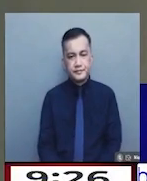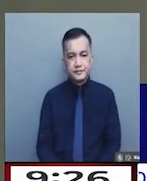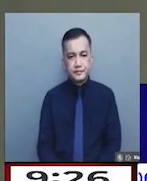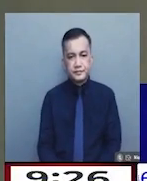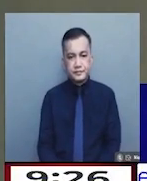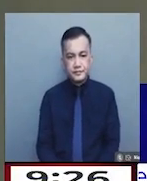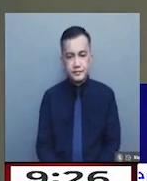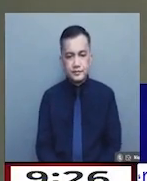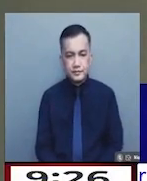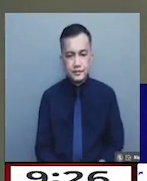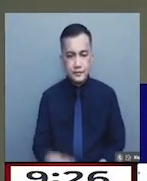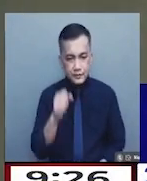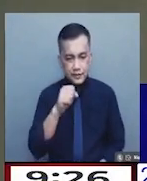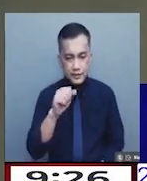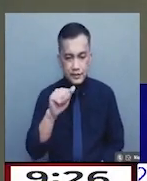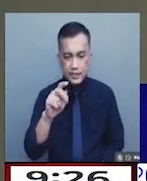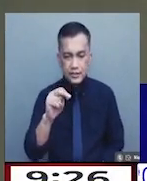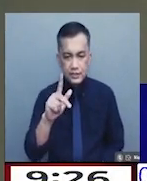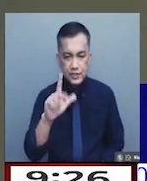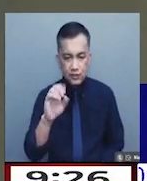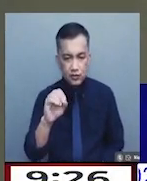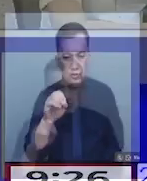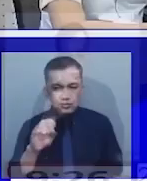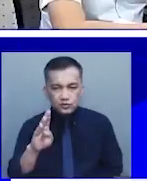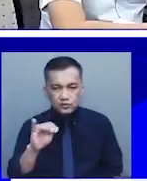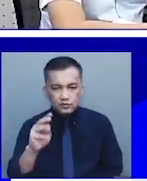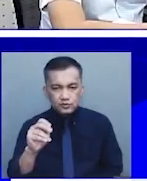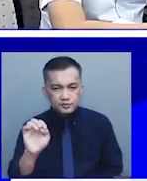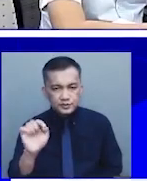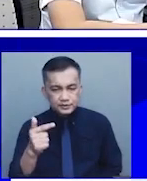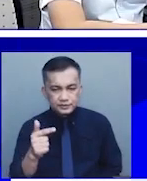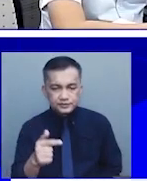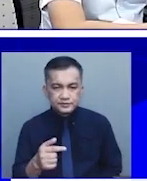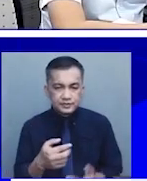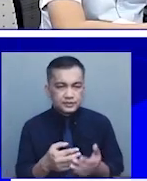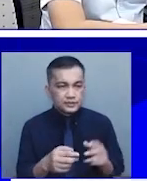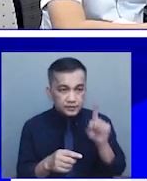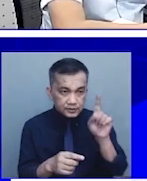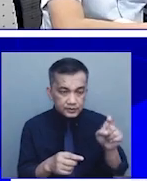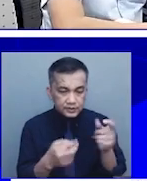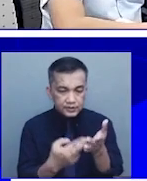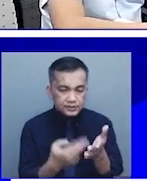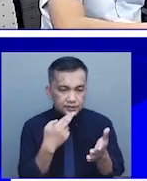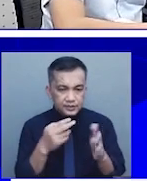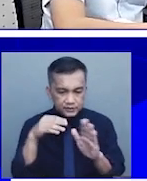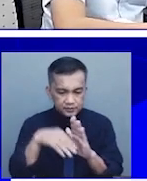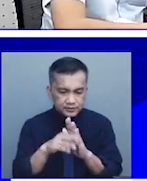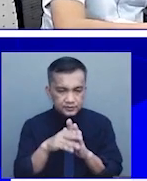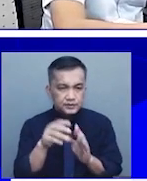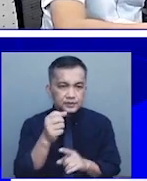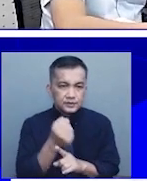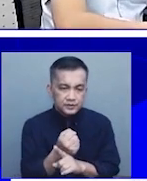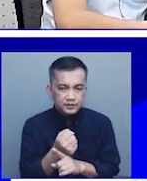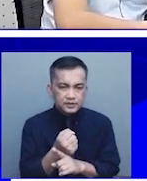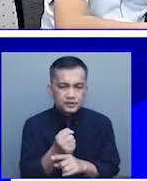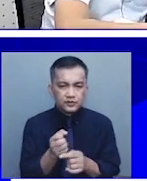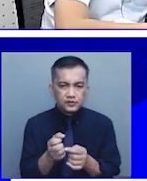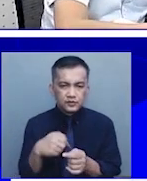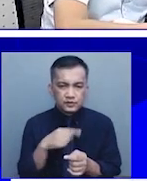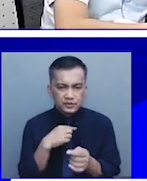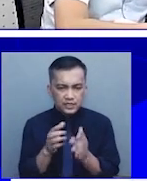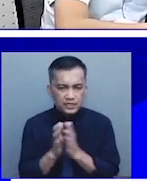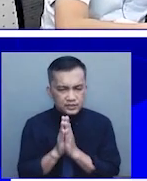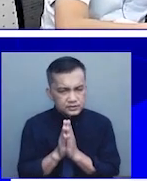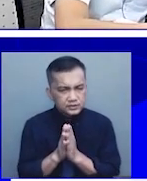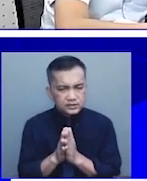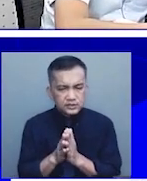Yes, sir. Andrea of Bloomberg. Sir, yung sa rice inflation lang po for September, hingi lang po kami ng size and scope.